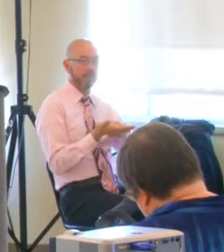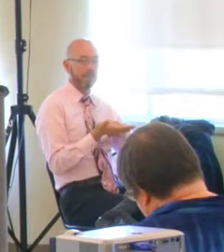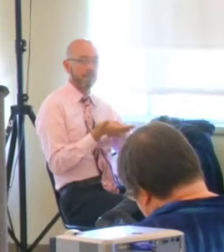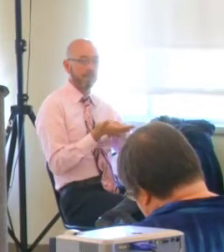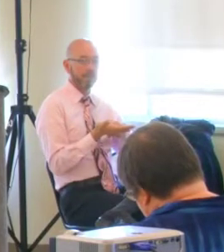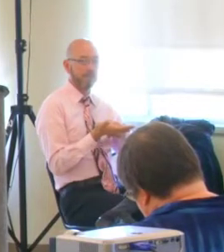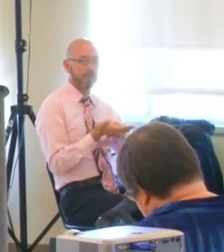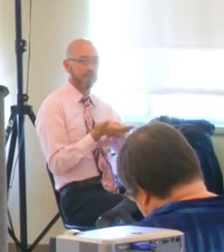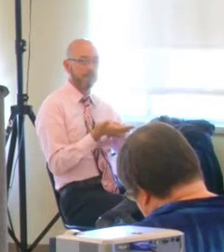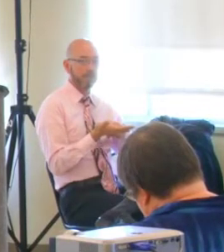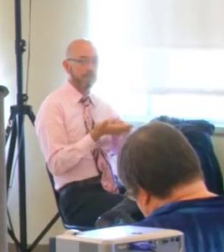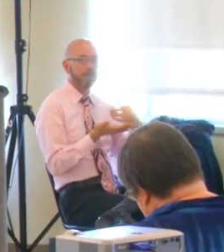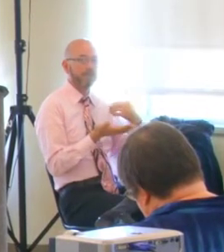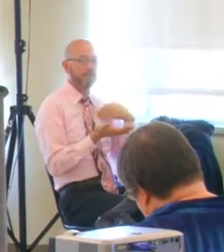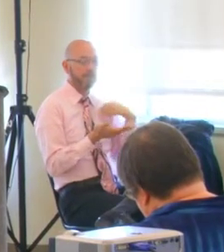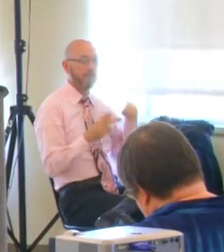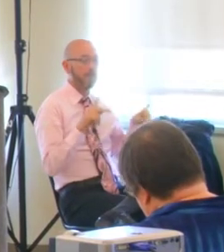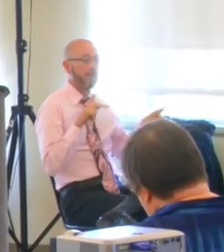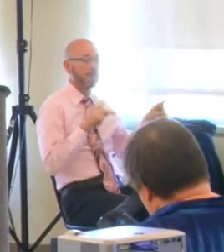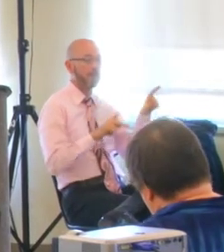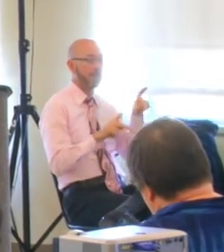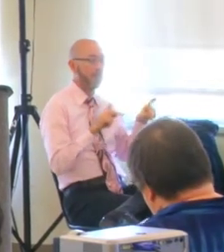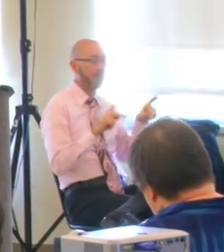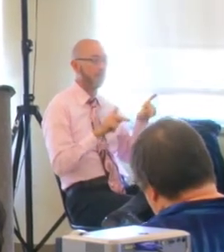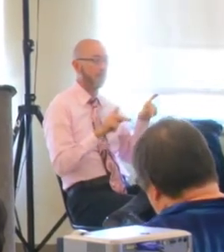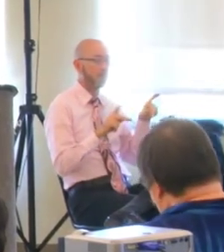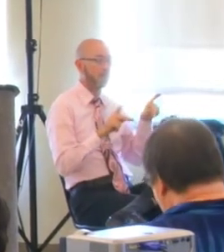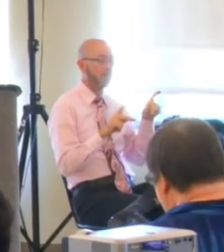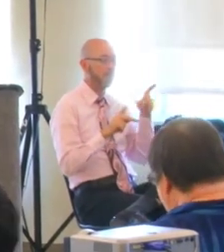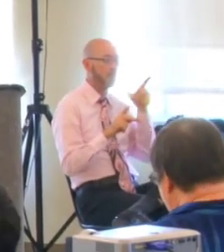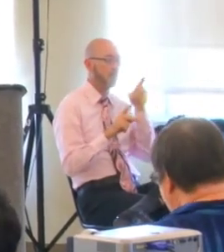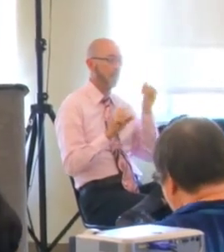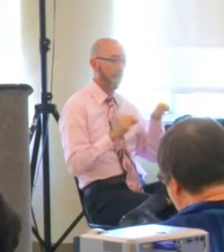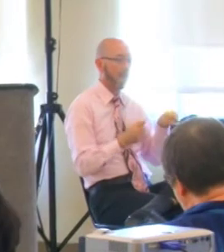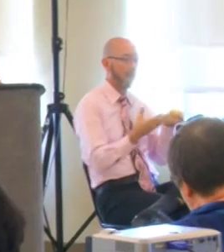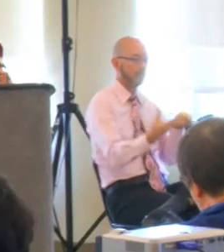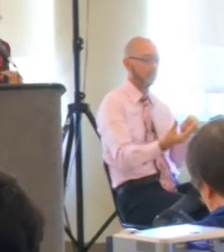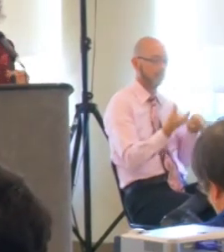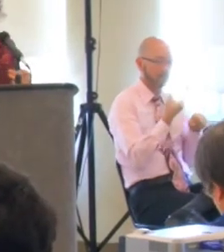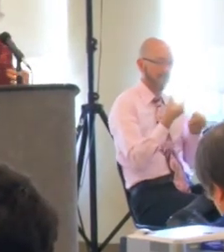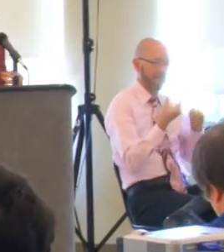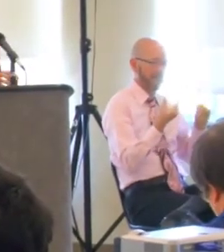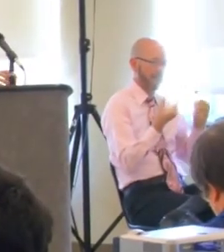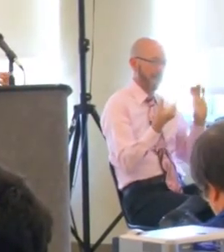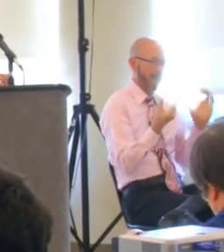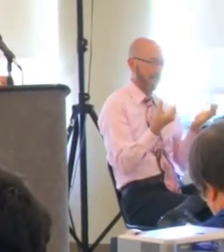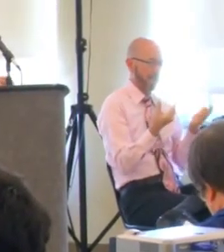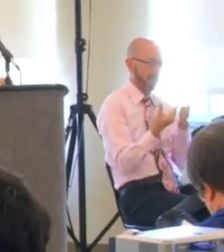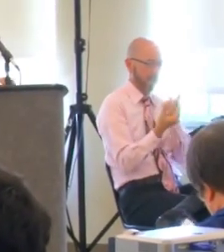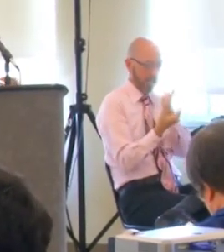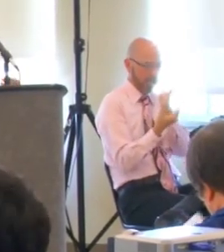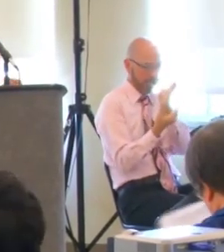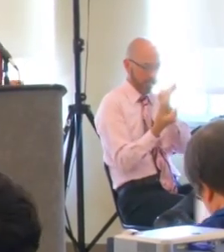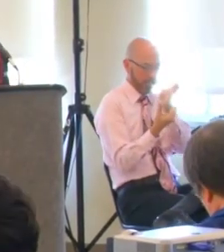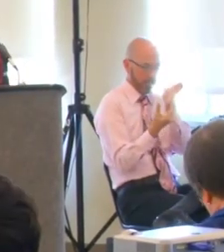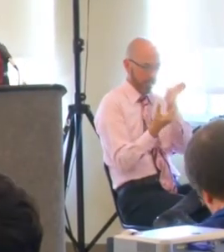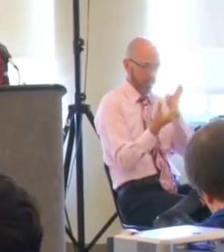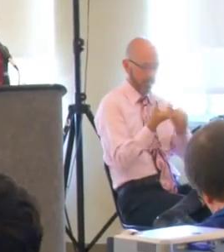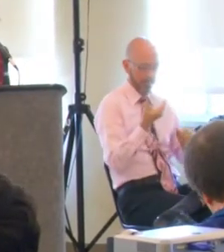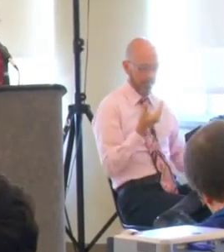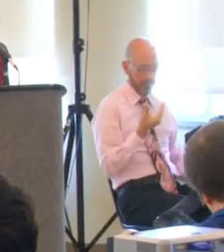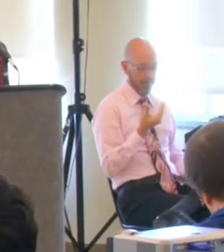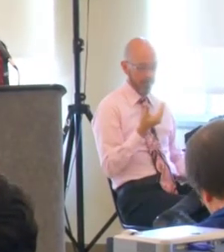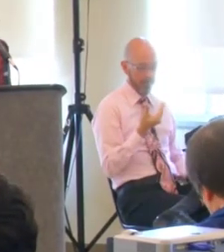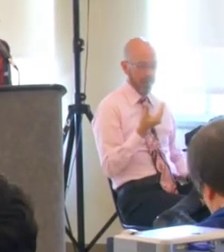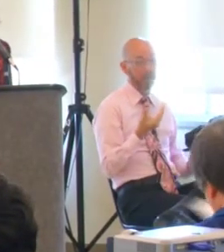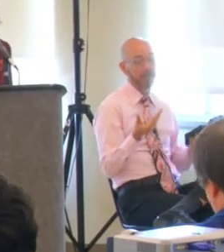we have people who can take a handful of cases. If I were to tell you how many cases I've tried